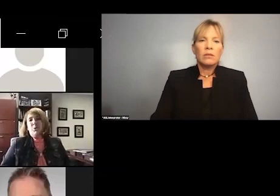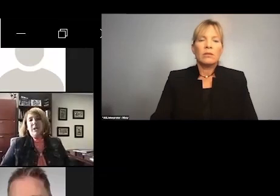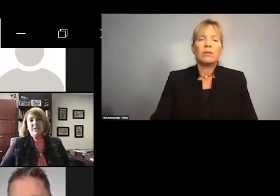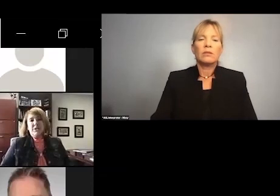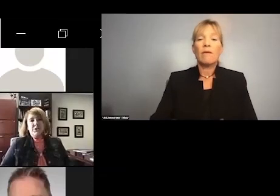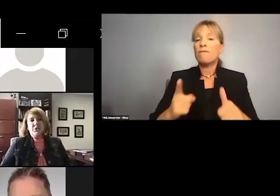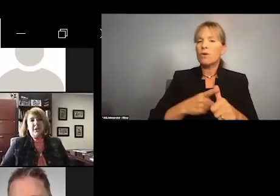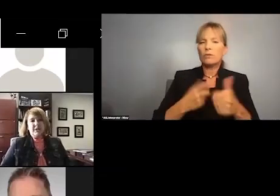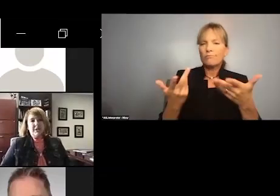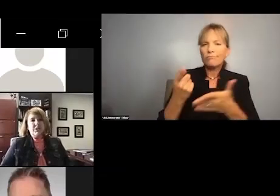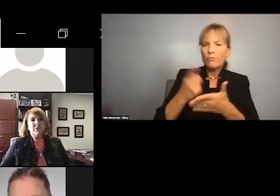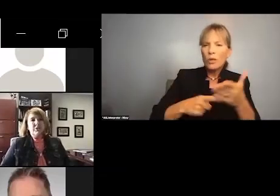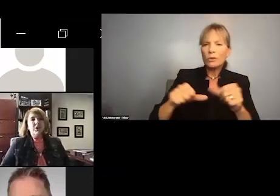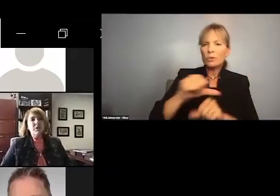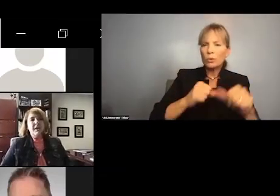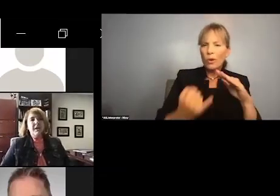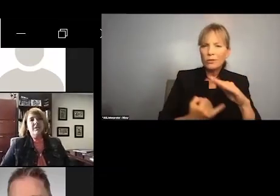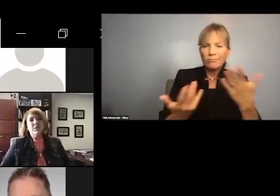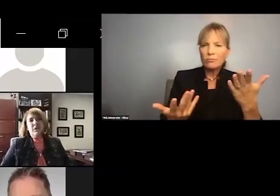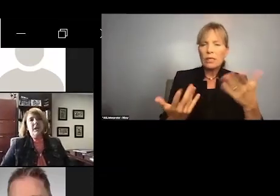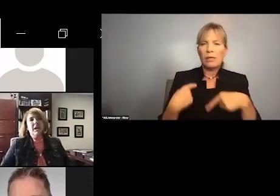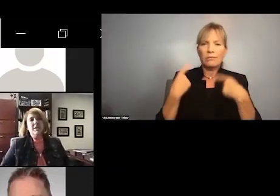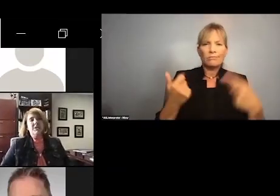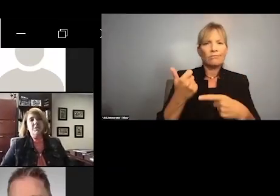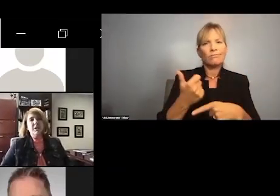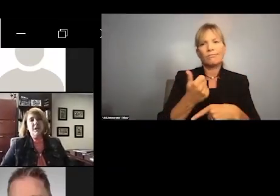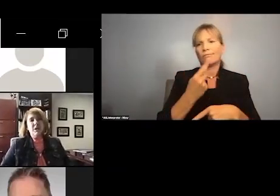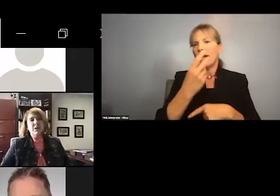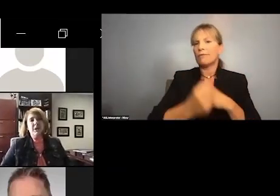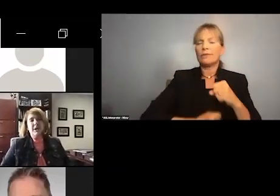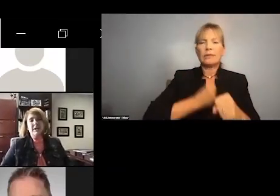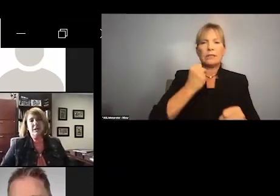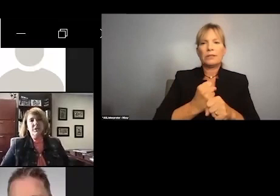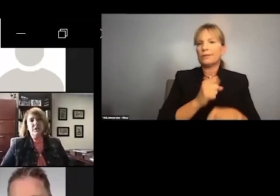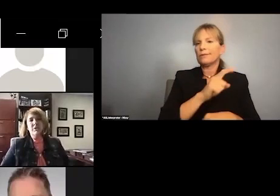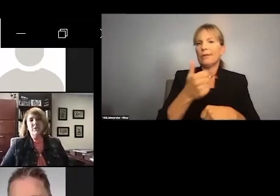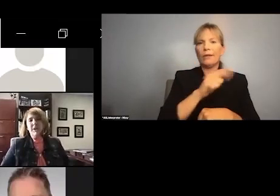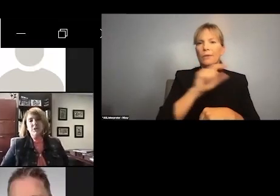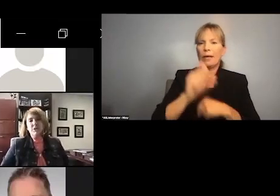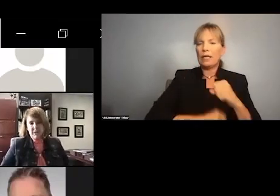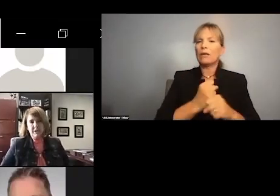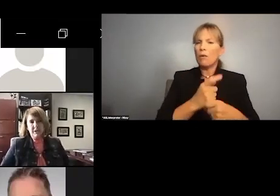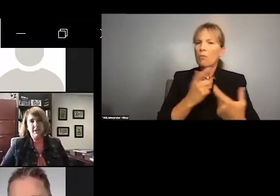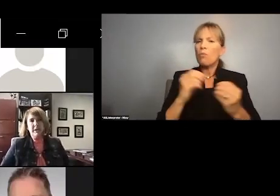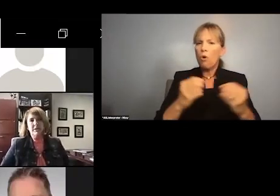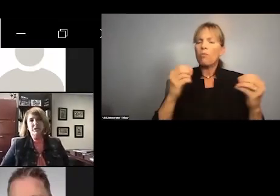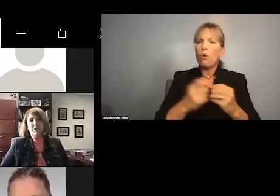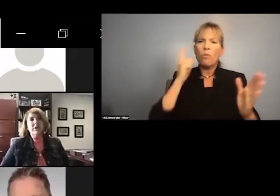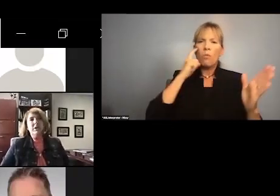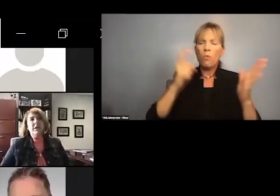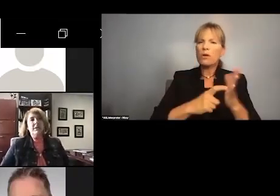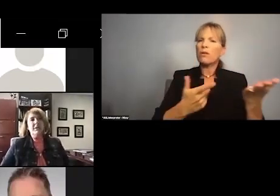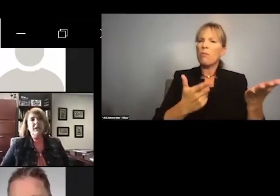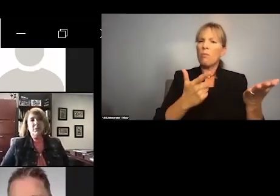So first, what is social isolation? So over the past several decades, there's been an increased recognition that there are factors beyond the